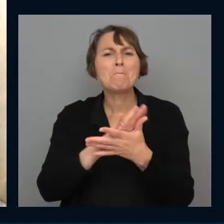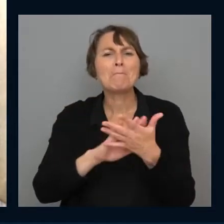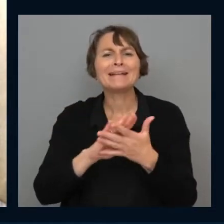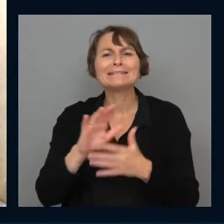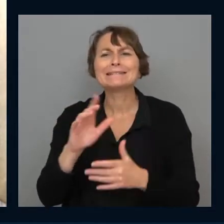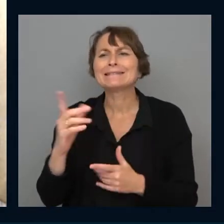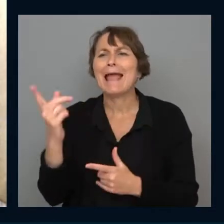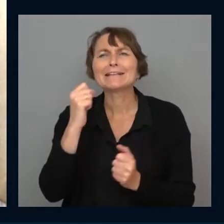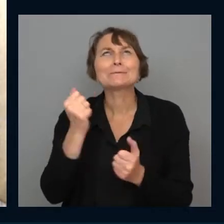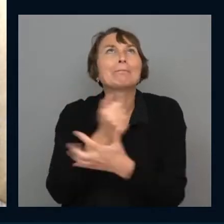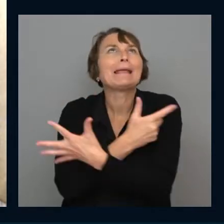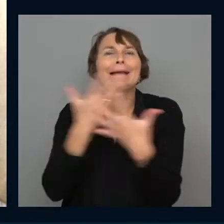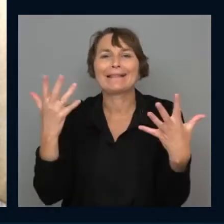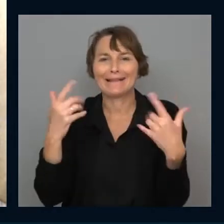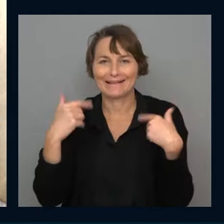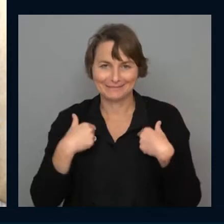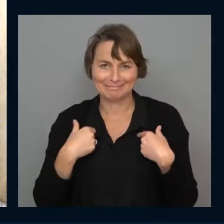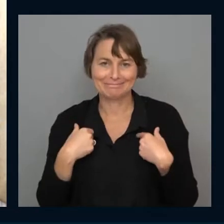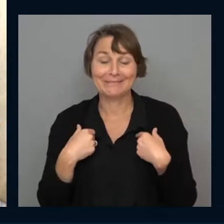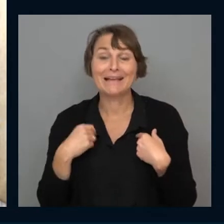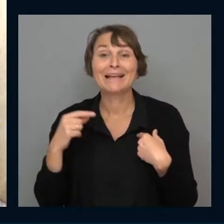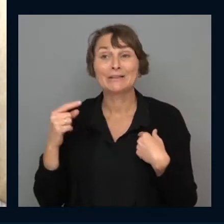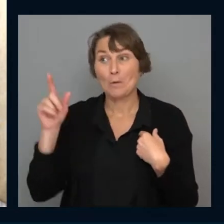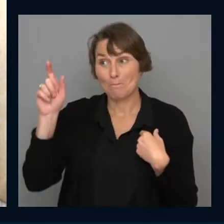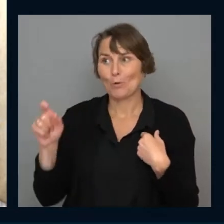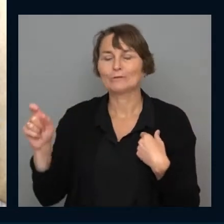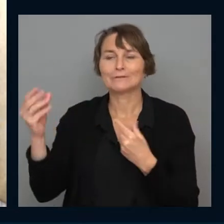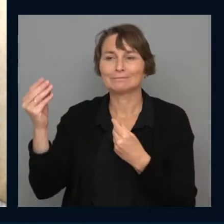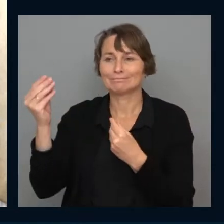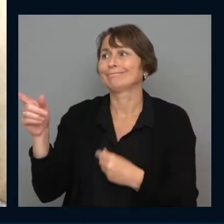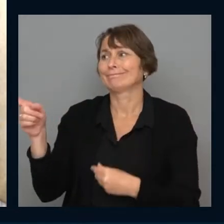a lot of sense. There are